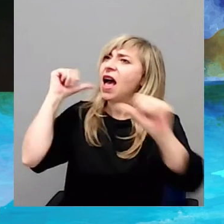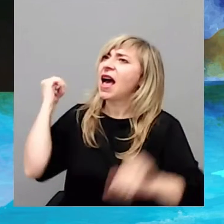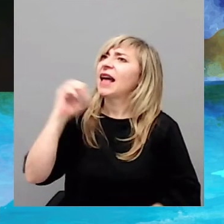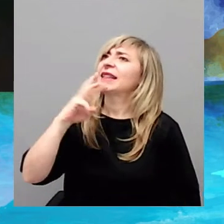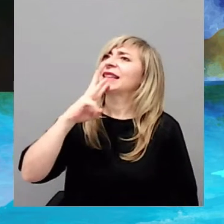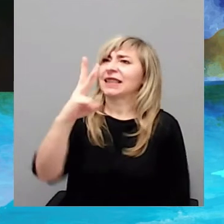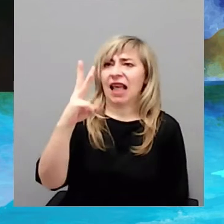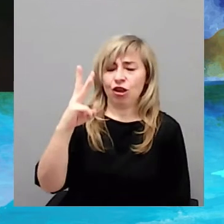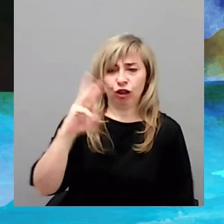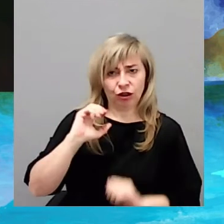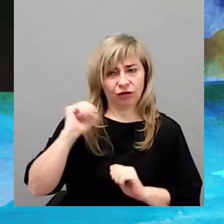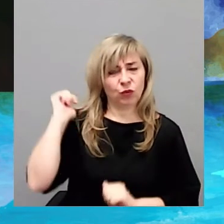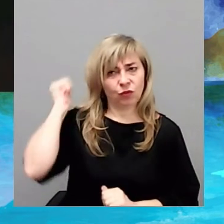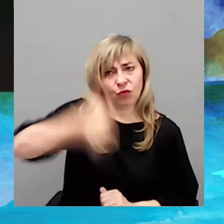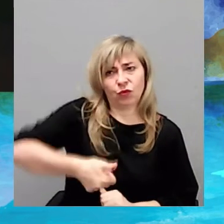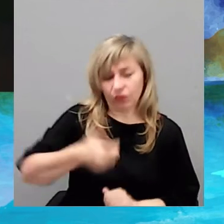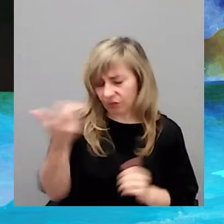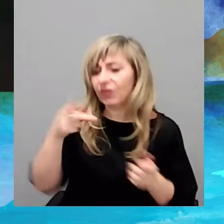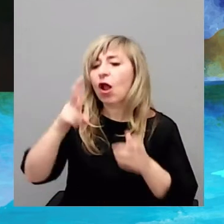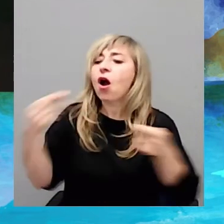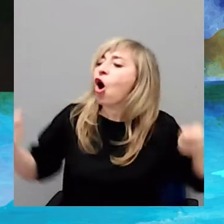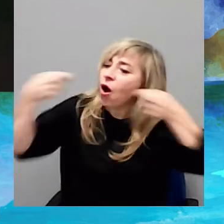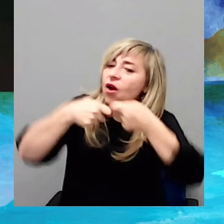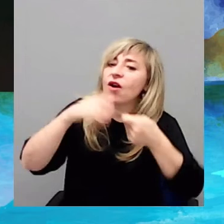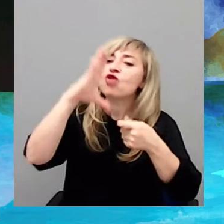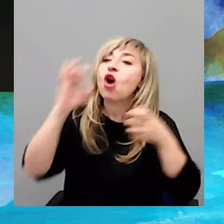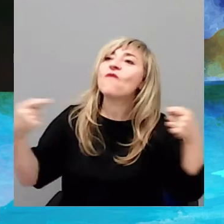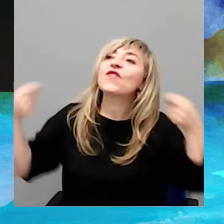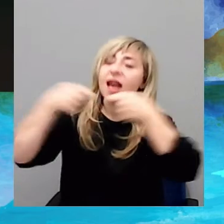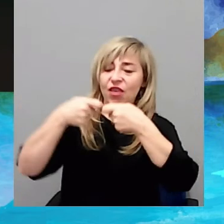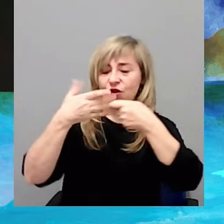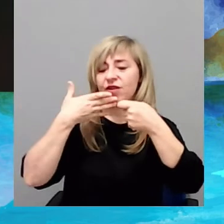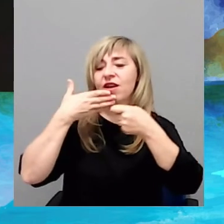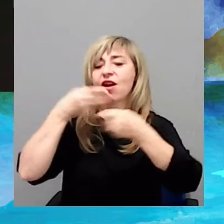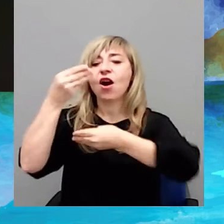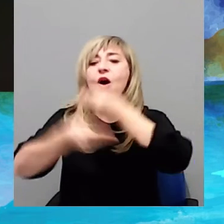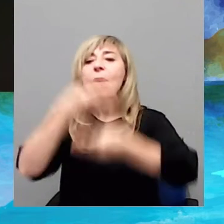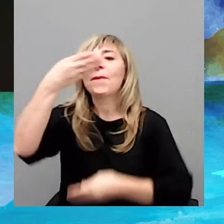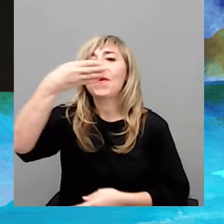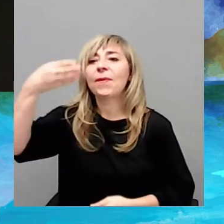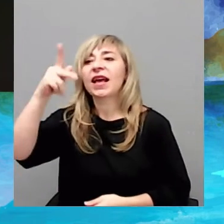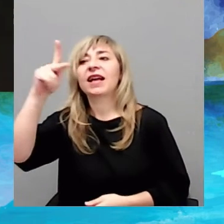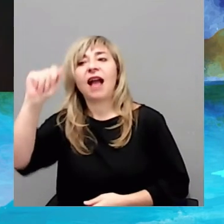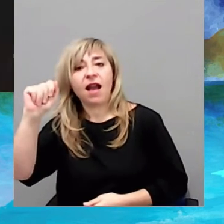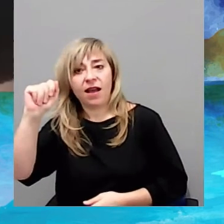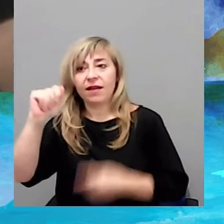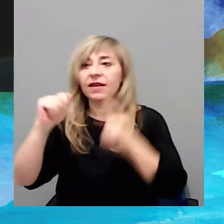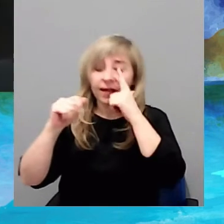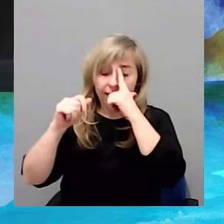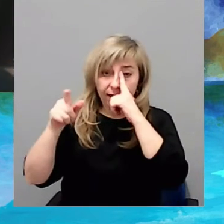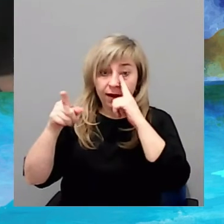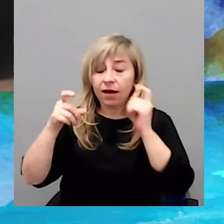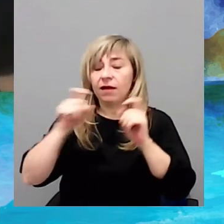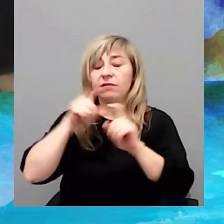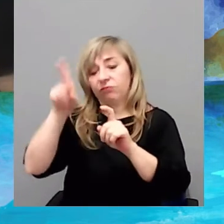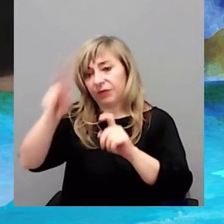gracias centers. We've been doing this for 3 financiado por years. la obra social It's BBK, que es la Fundación BBK, funded by the y BBK, gracias